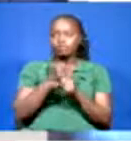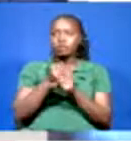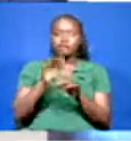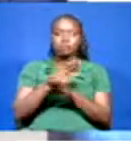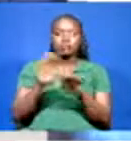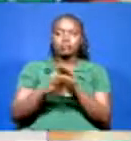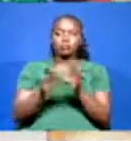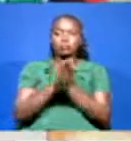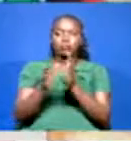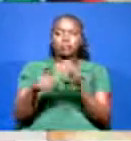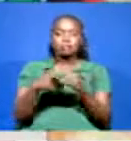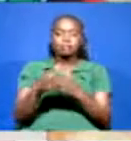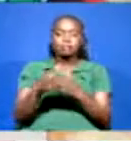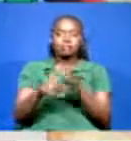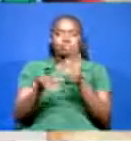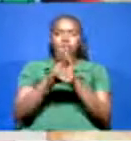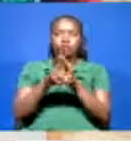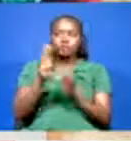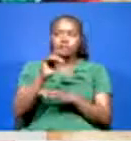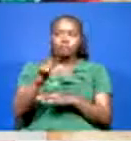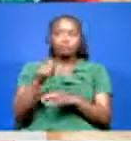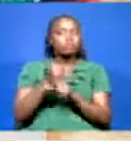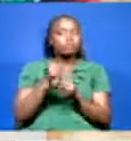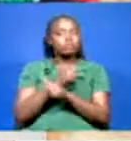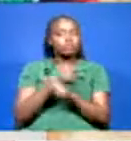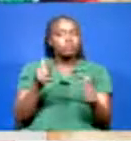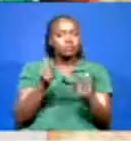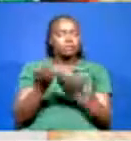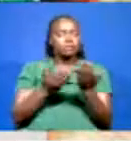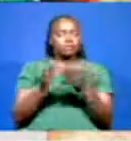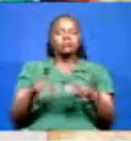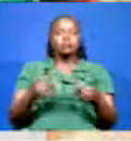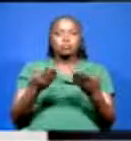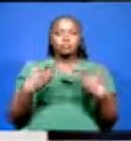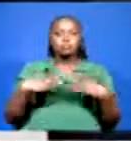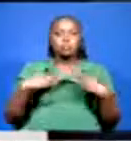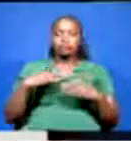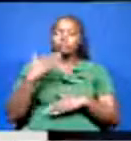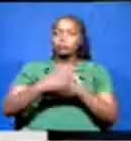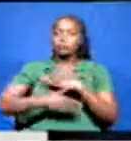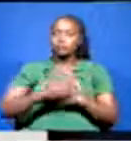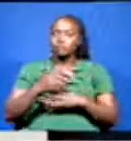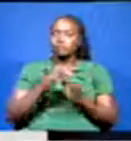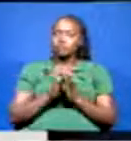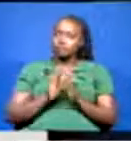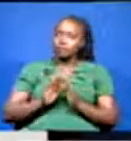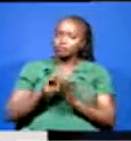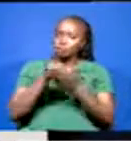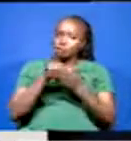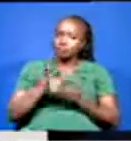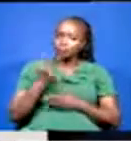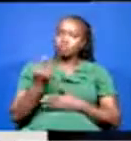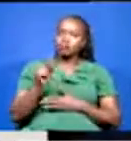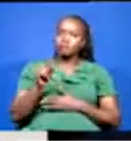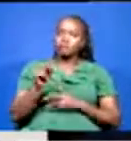are dispensed with. He said the executive will strive to ensure services are rendered to residents of Busia. Tumeachiwa deni ya 1.7